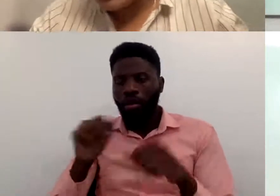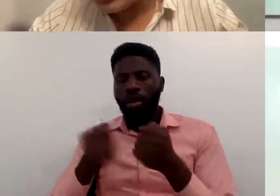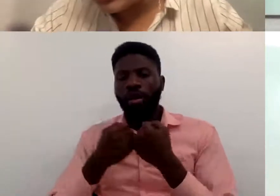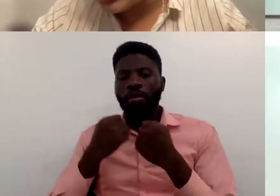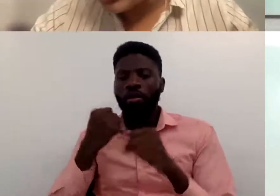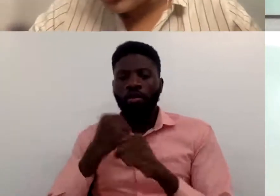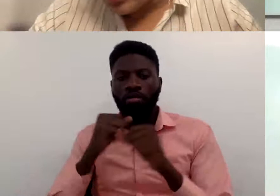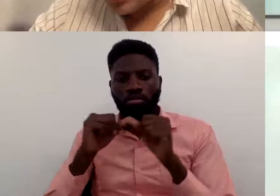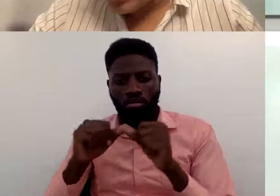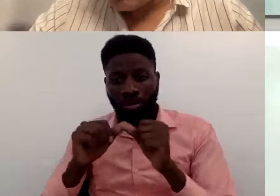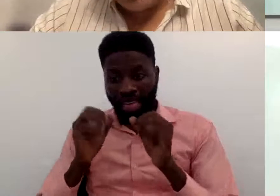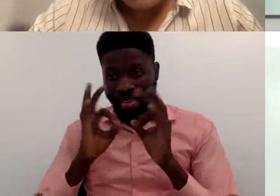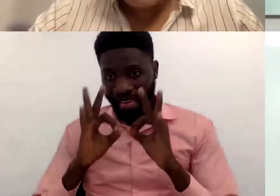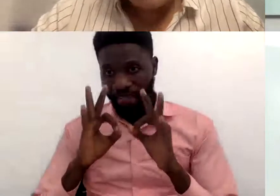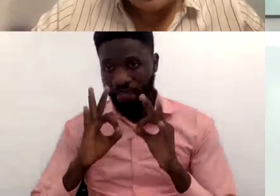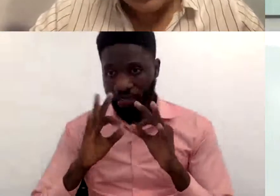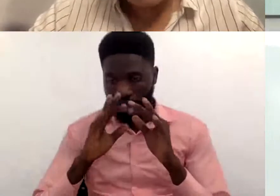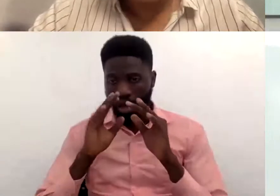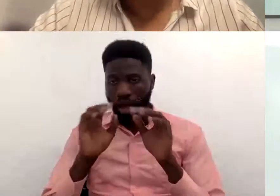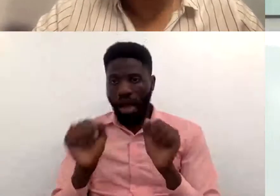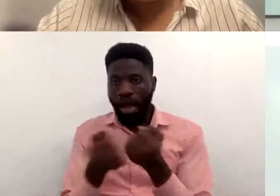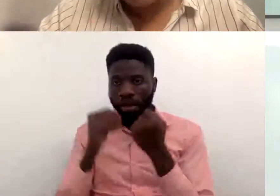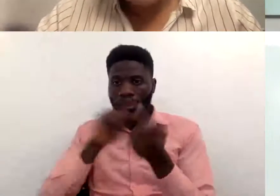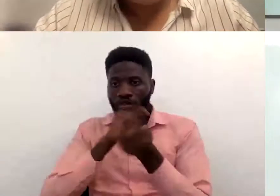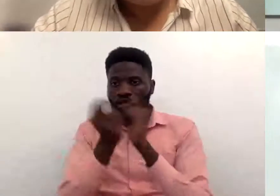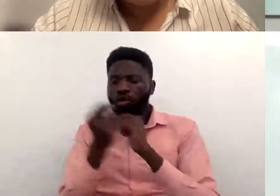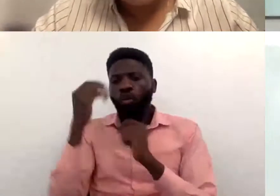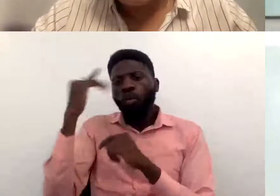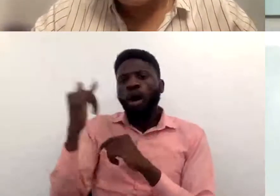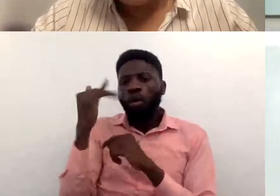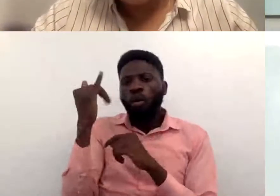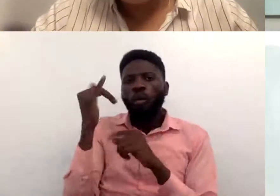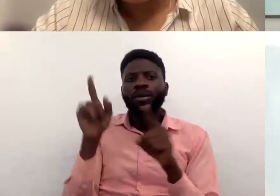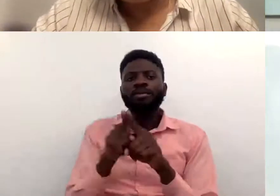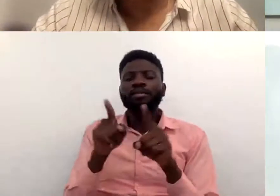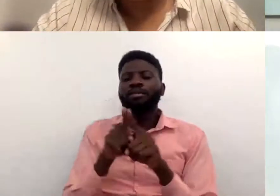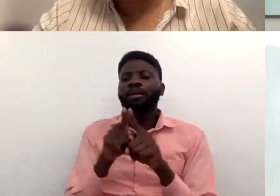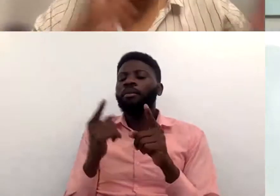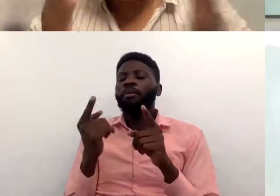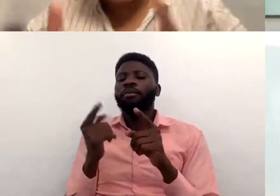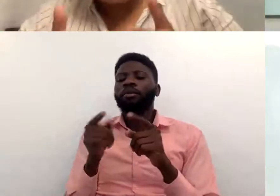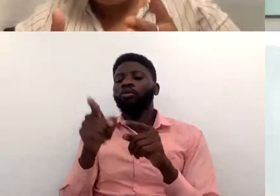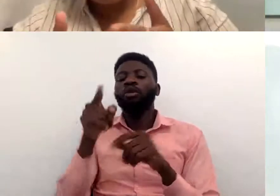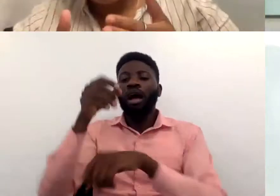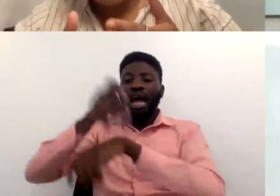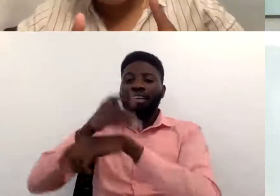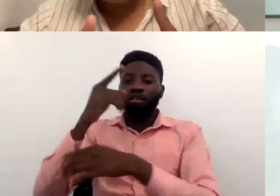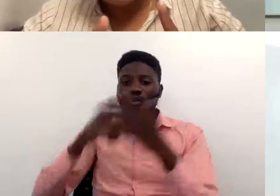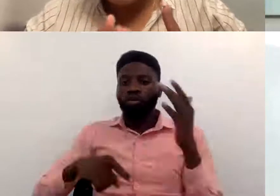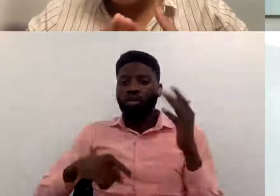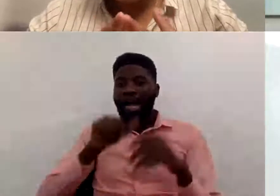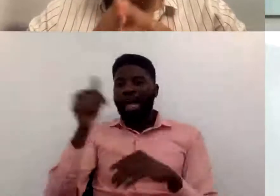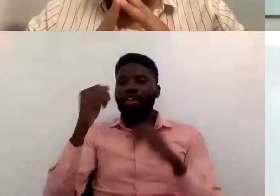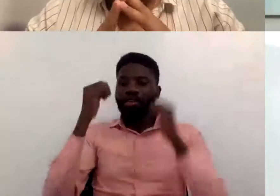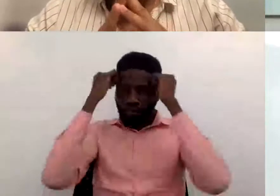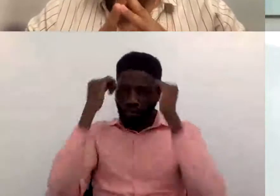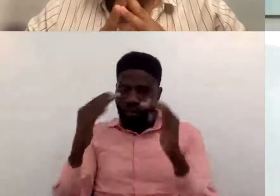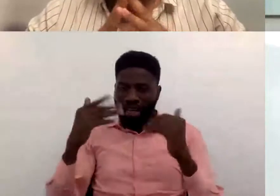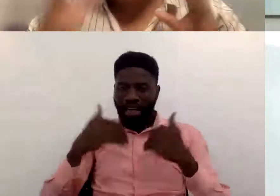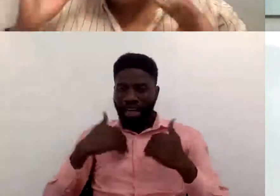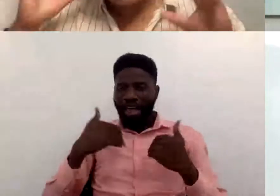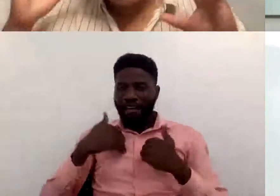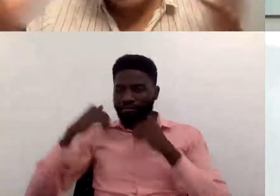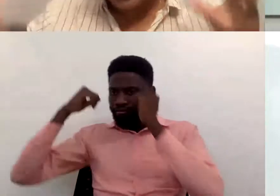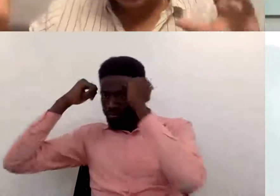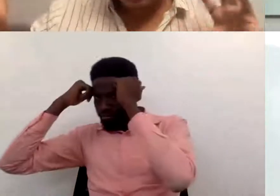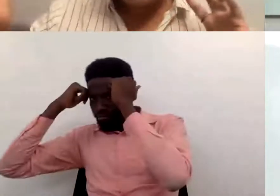If you did, why did you switch, and what advice would you give students who have taken a certain subject in the university and